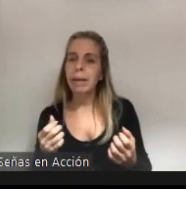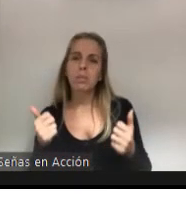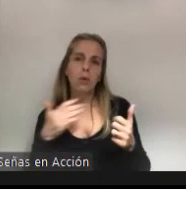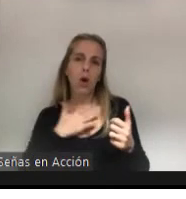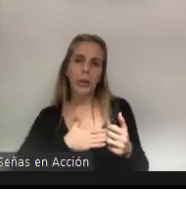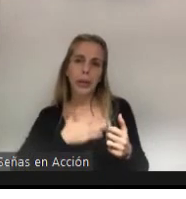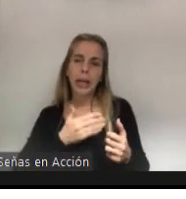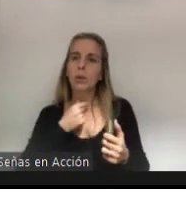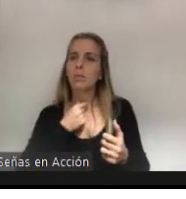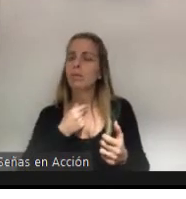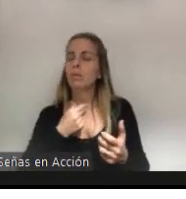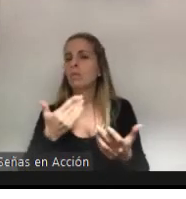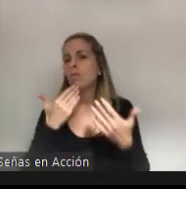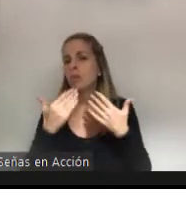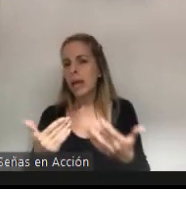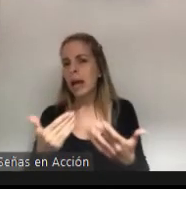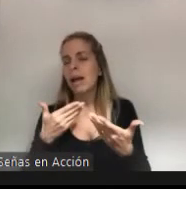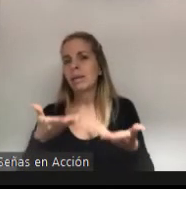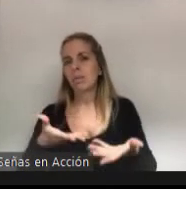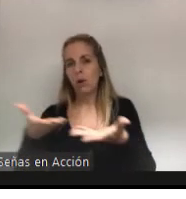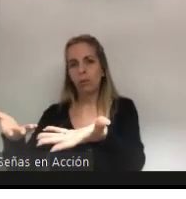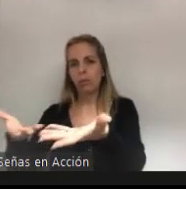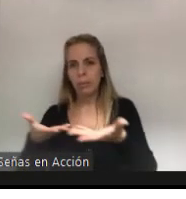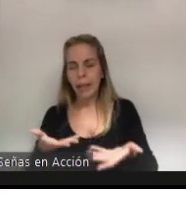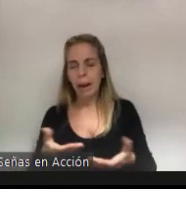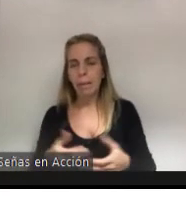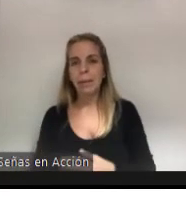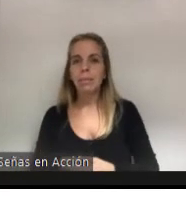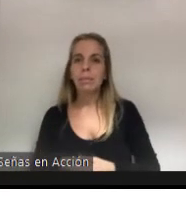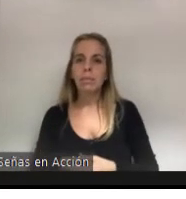my pleasure to take the floor. Thank you for inviting me.